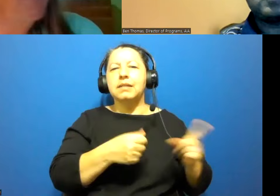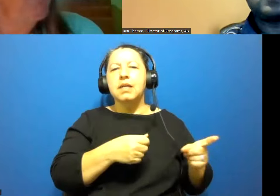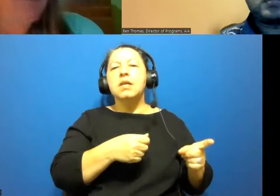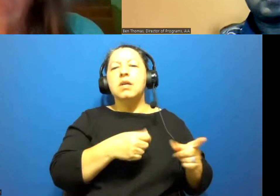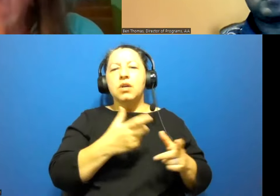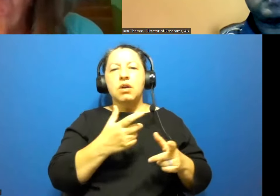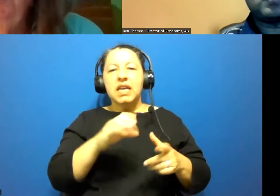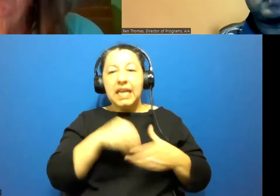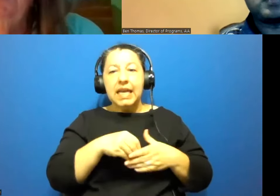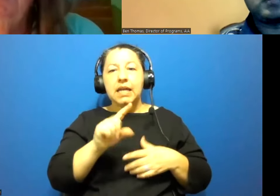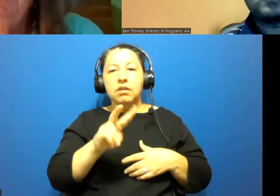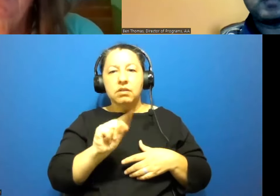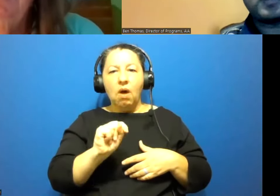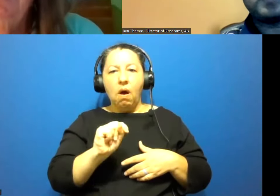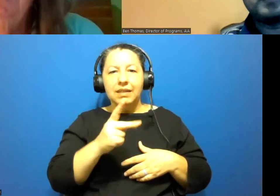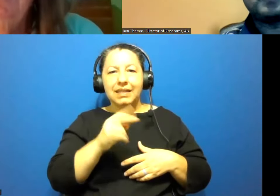kitchens, just like at Sakapulis.